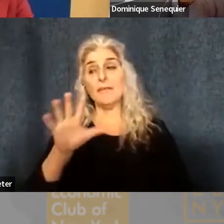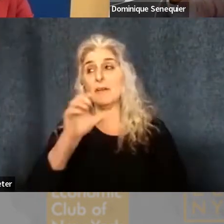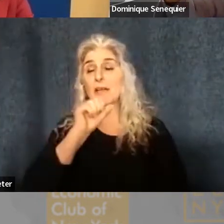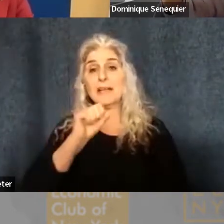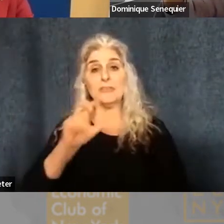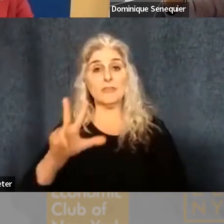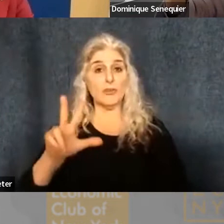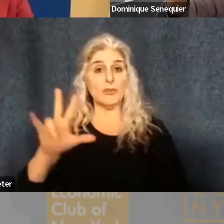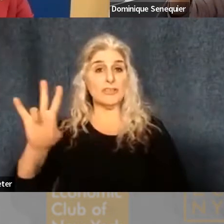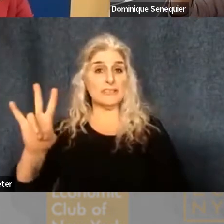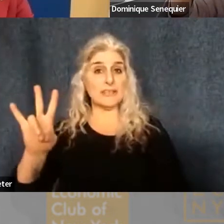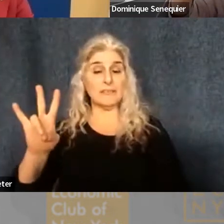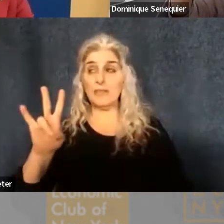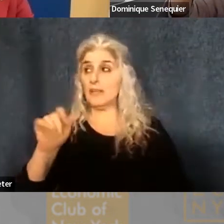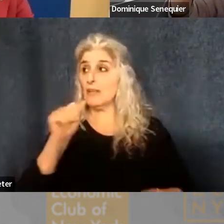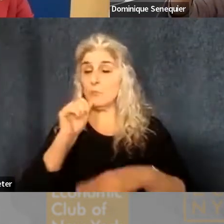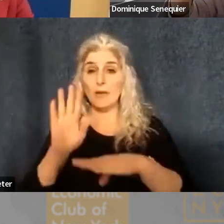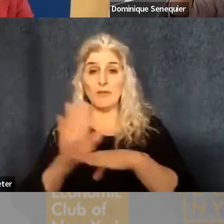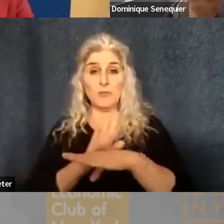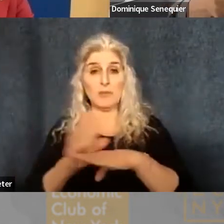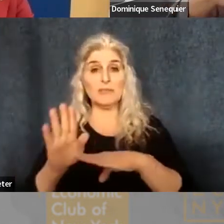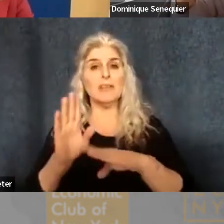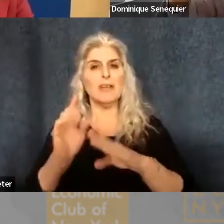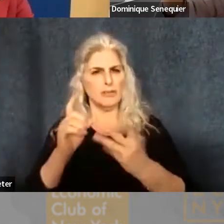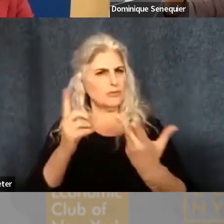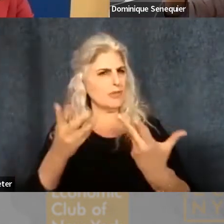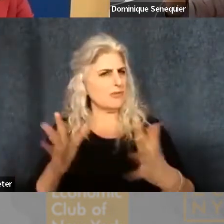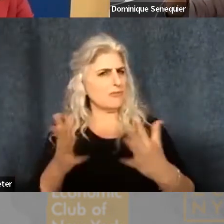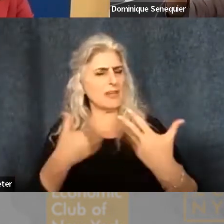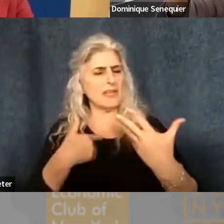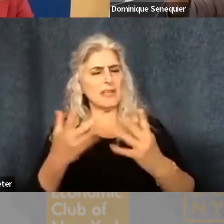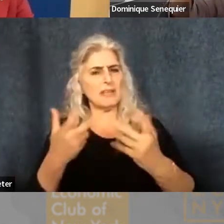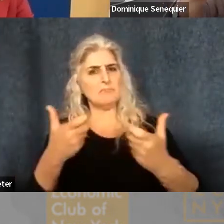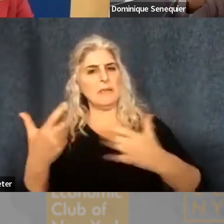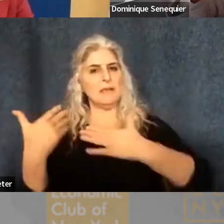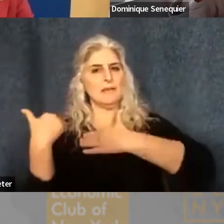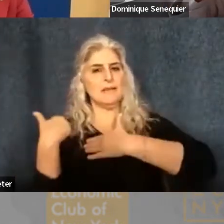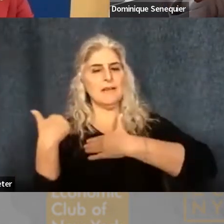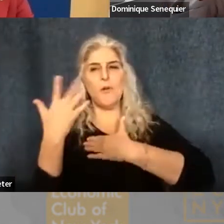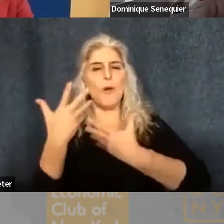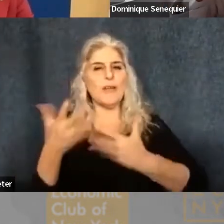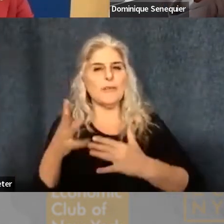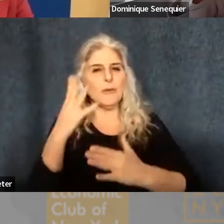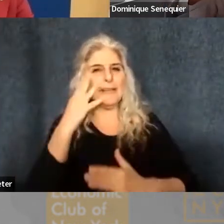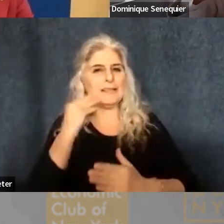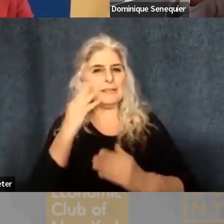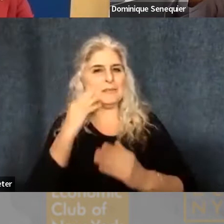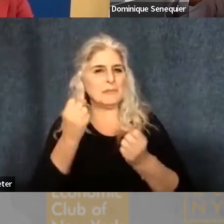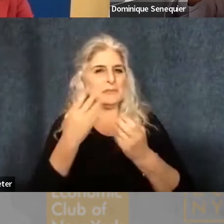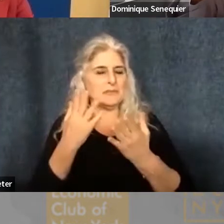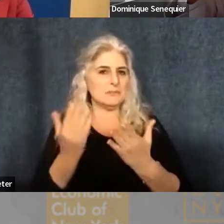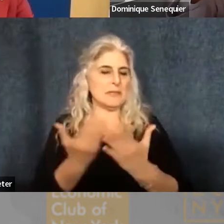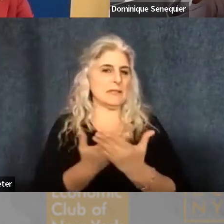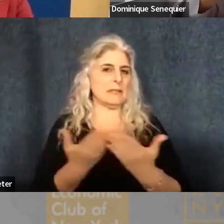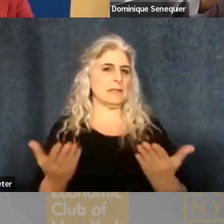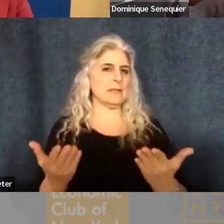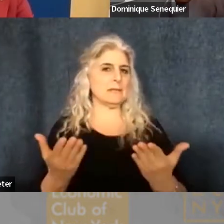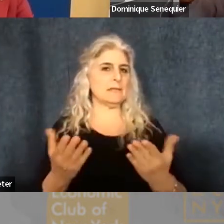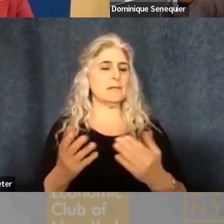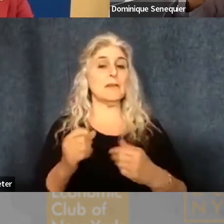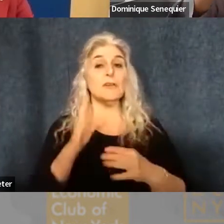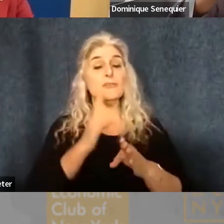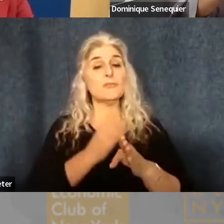equity, you can have very large responsibilities because you have already a big experience. So the career path is